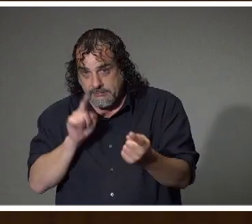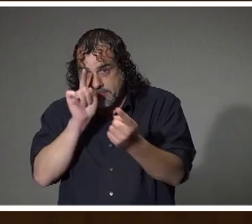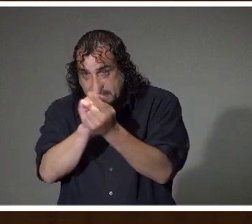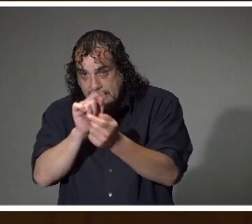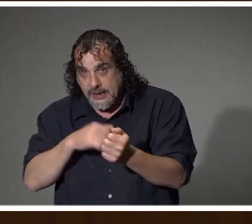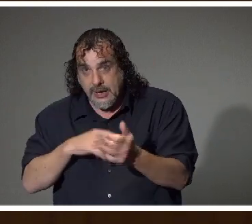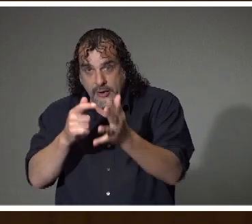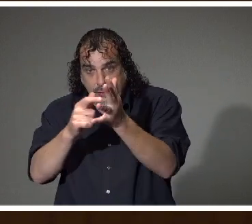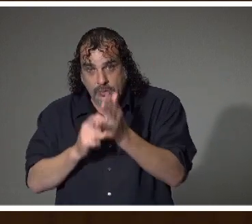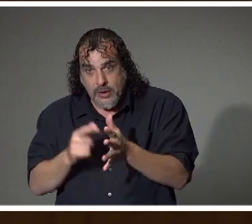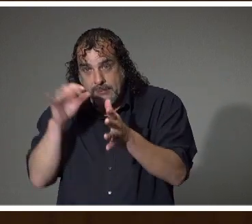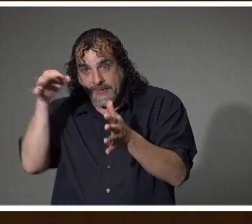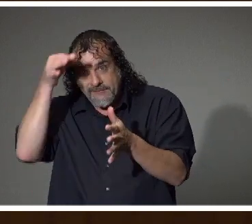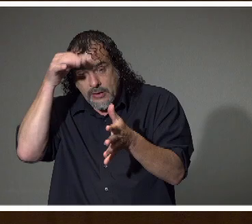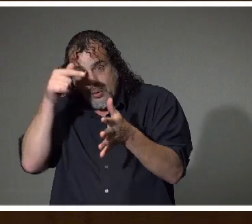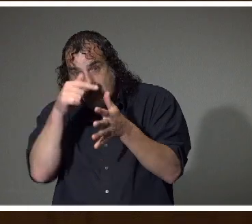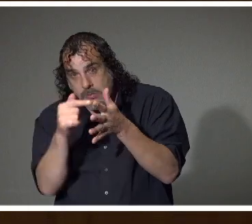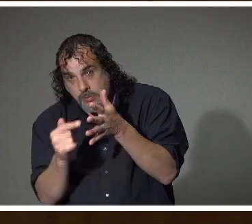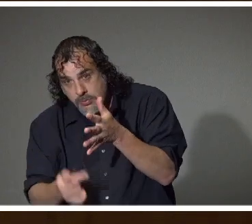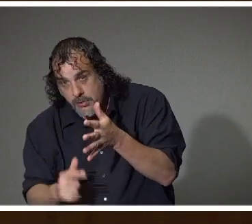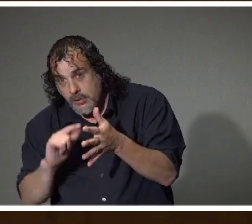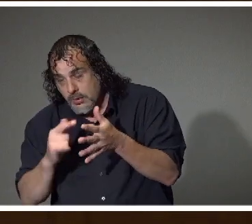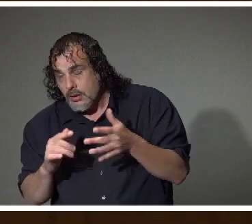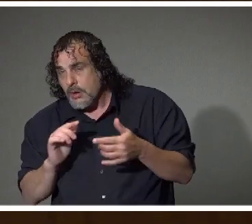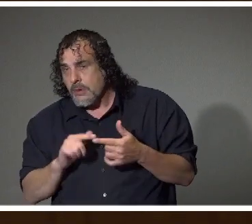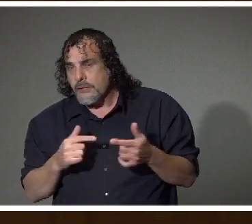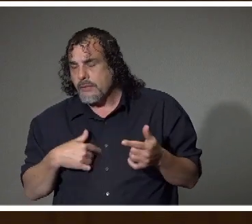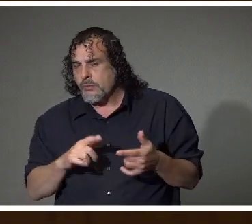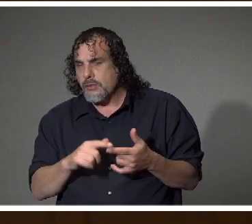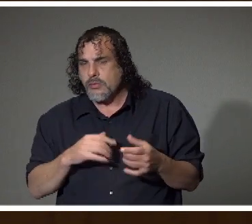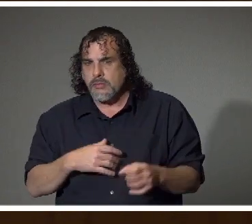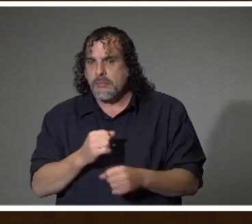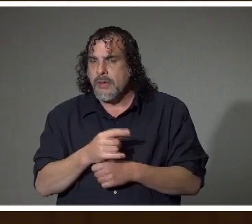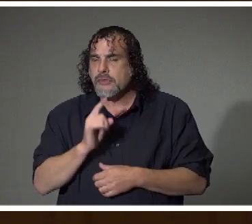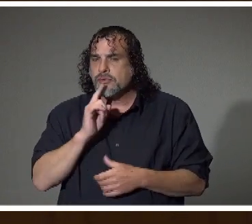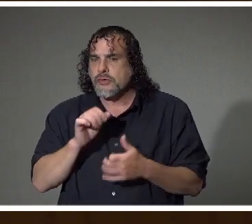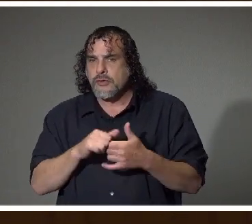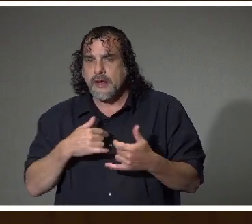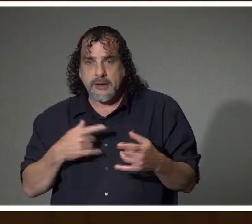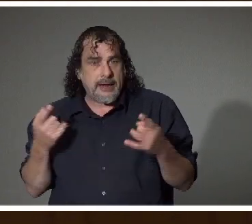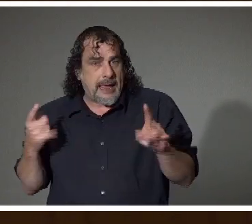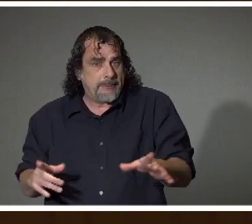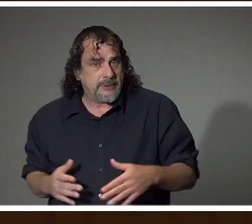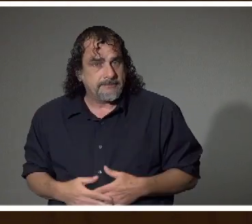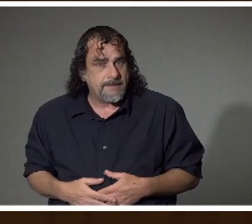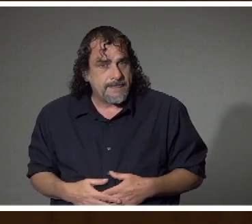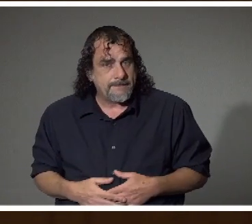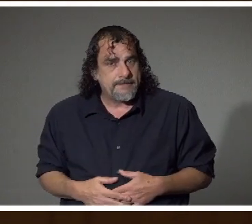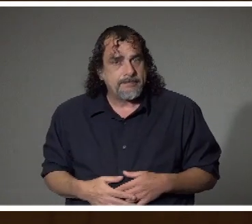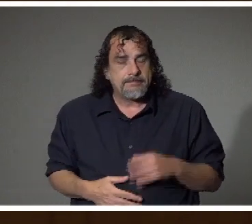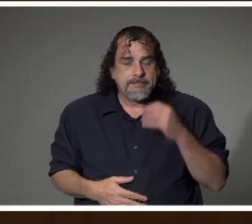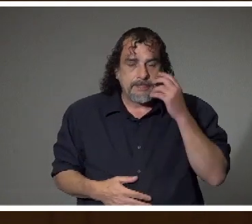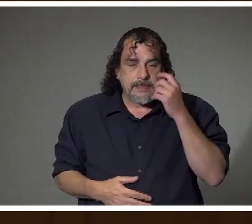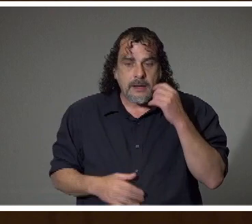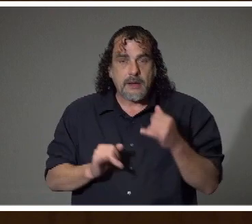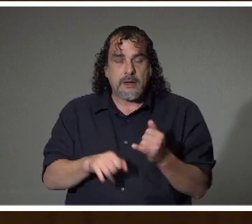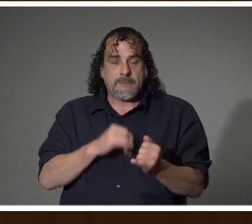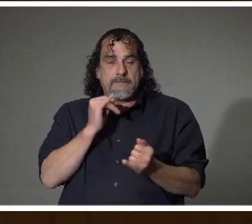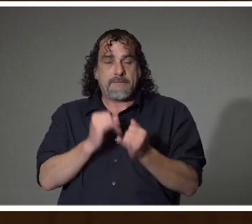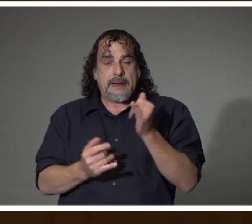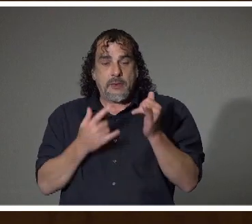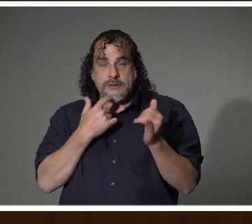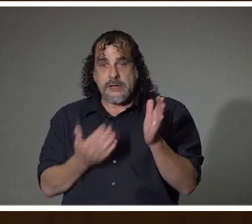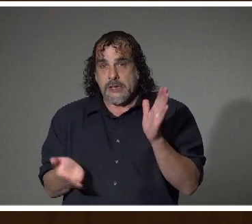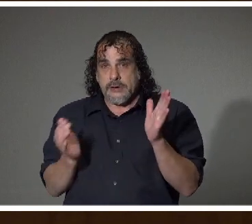separate emergency federal declarations, then we certainly will make sure that that happens. Finally, I just want to